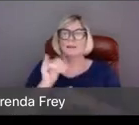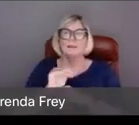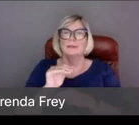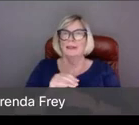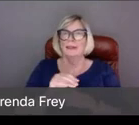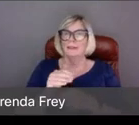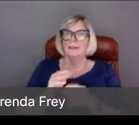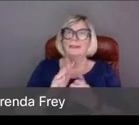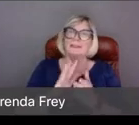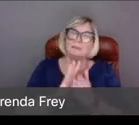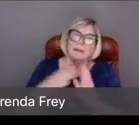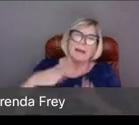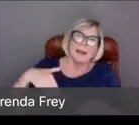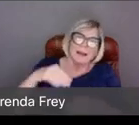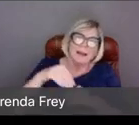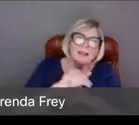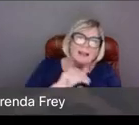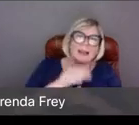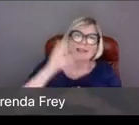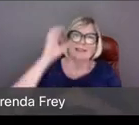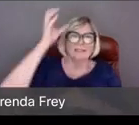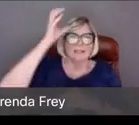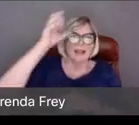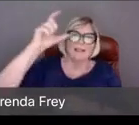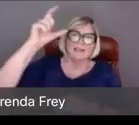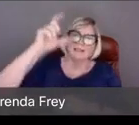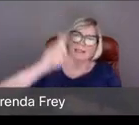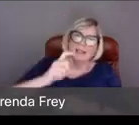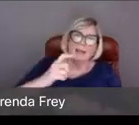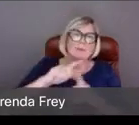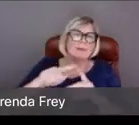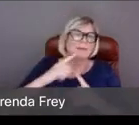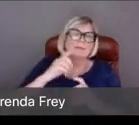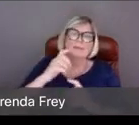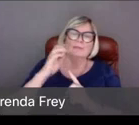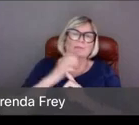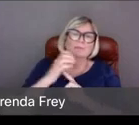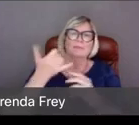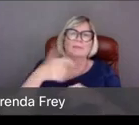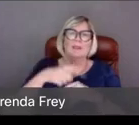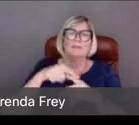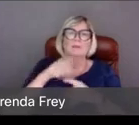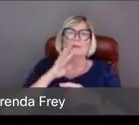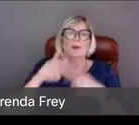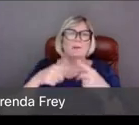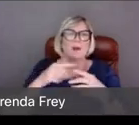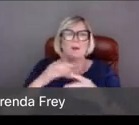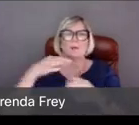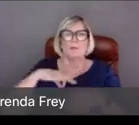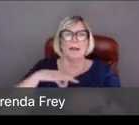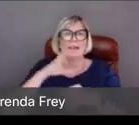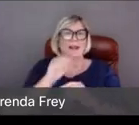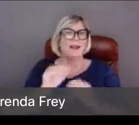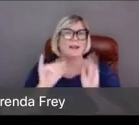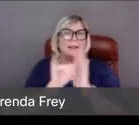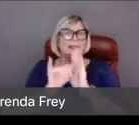getting late in the evening, the sun is setting here, but this is the best time to talk about credit and identity theft. I'm very excited. But